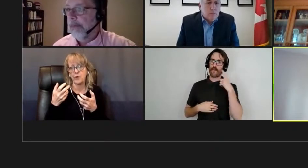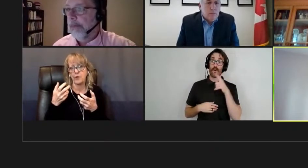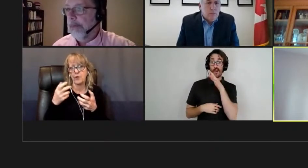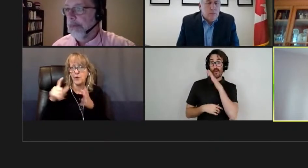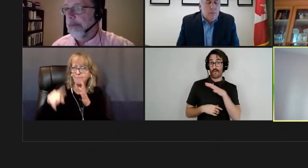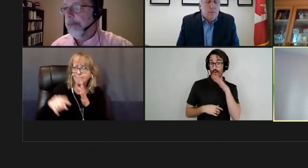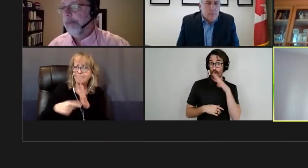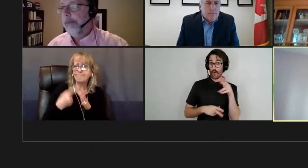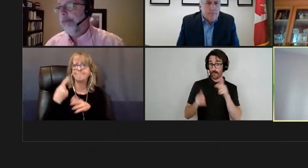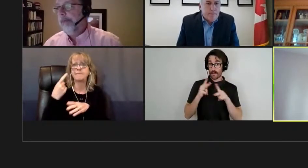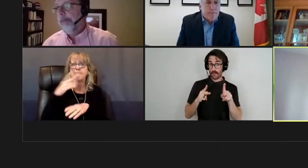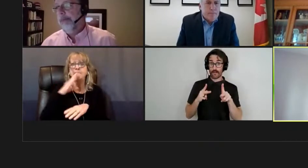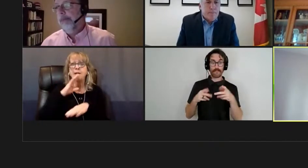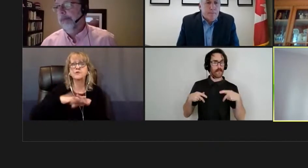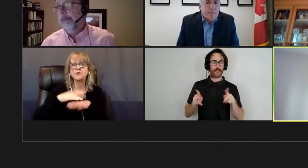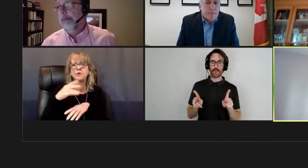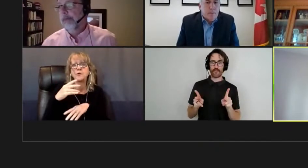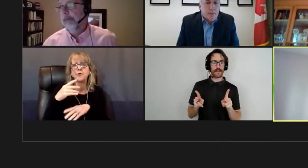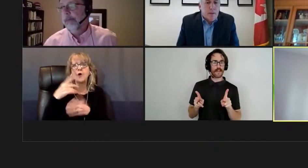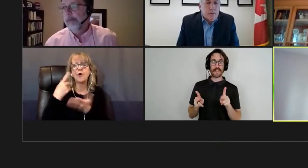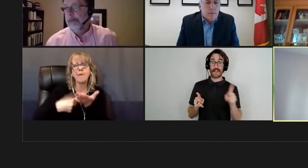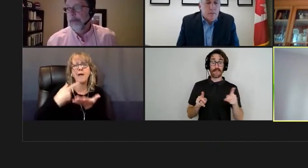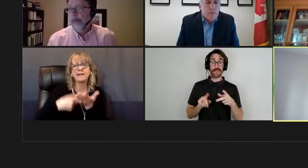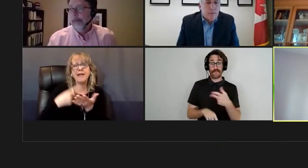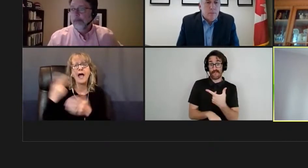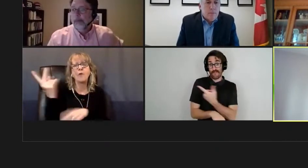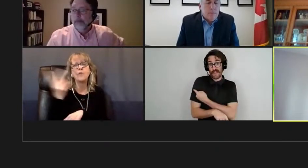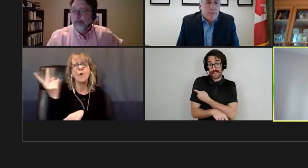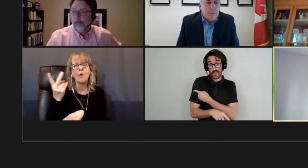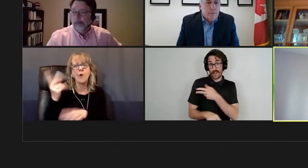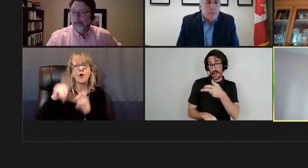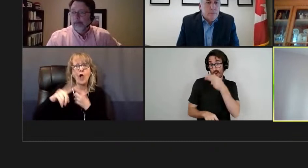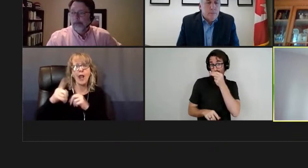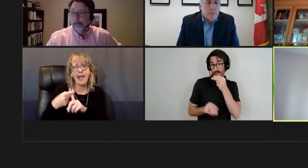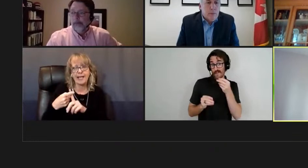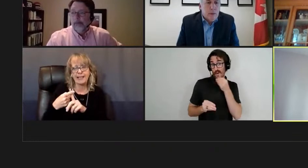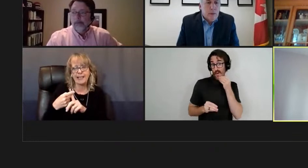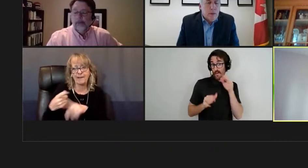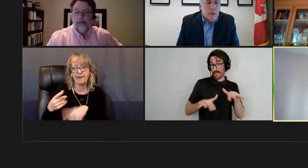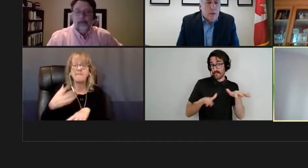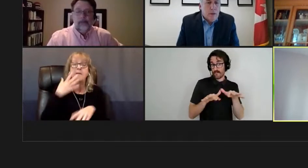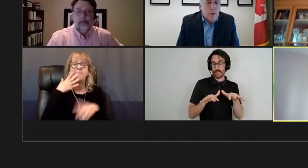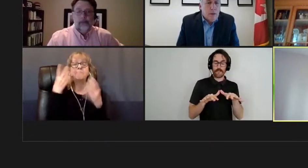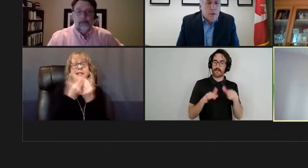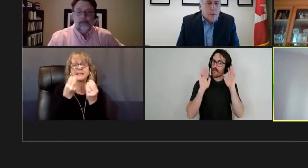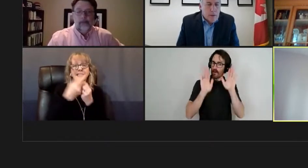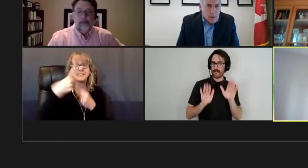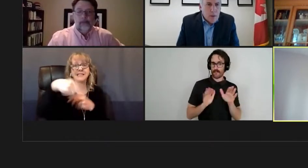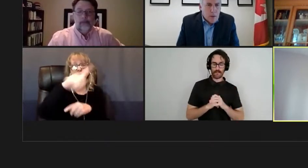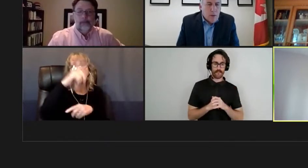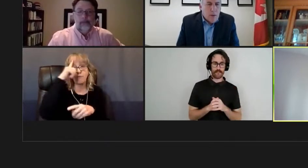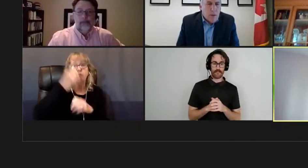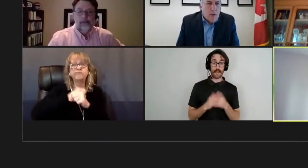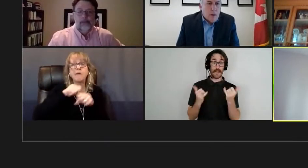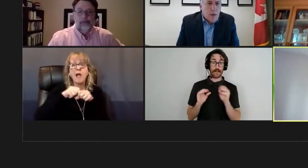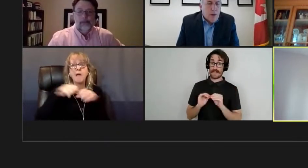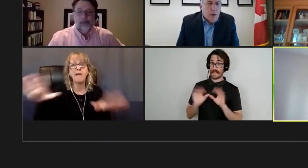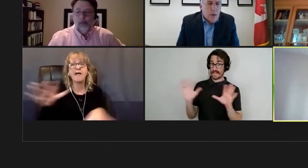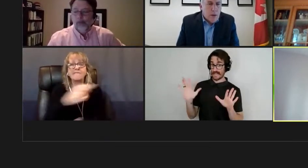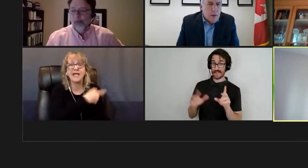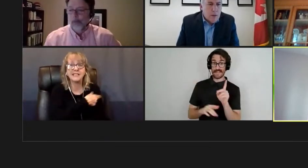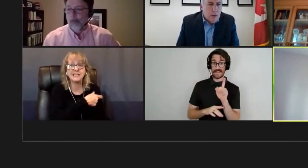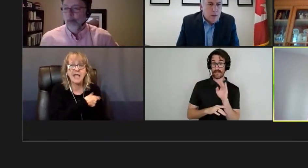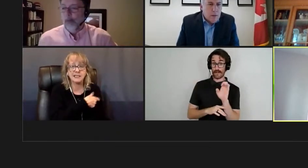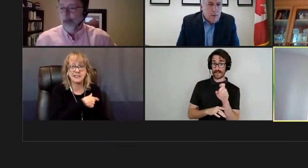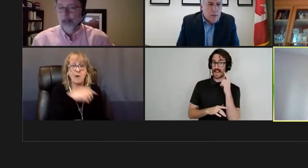for the opportunity to get vaccinated close to home. So thank you. And just to be crystal clear, Tony, I know you've